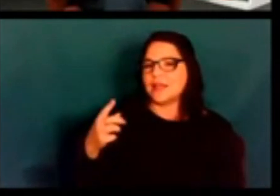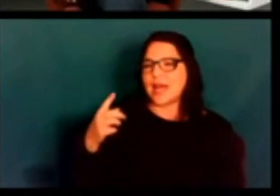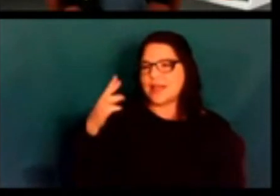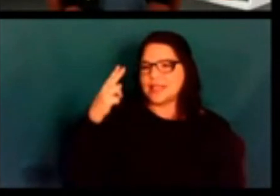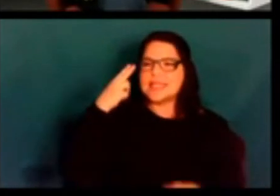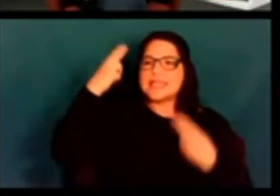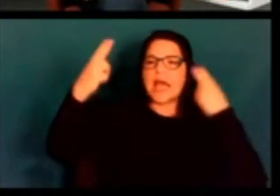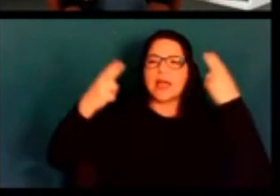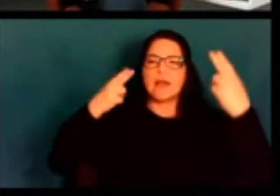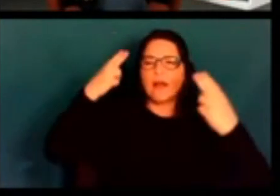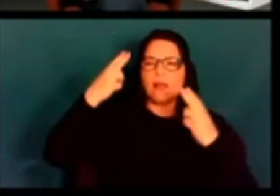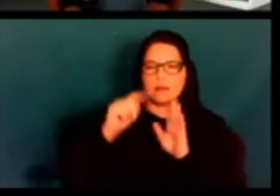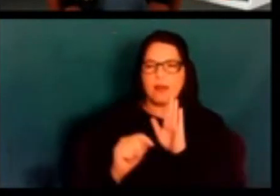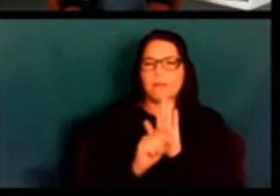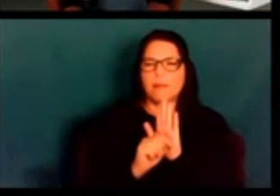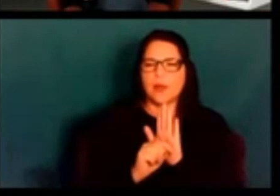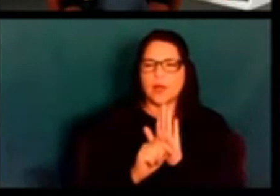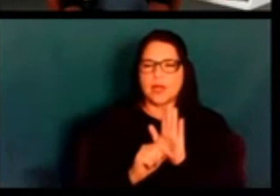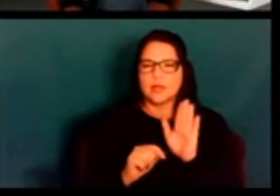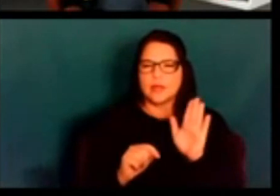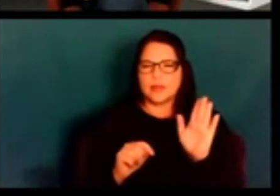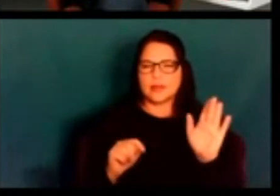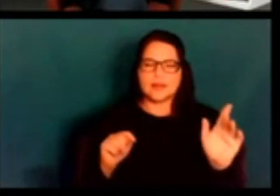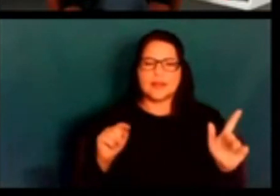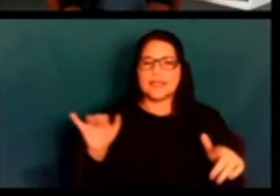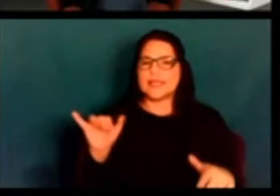psychedelic era, it was all about,